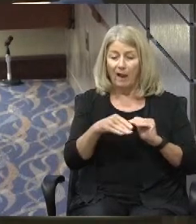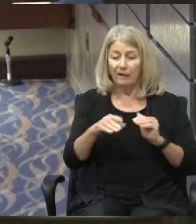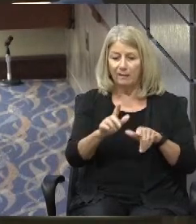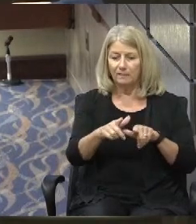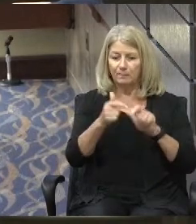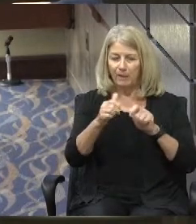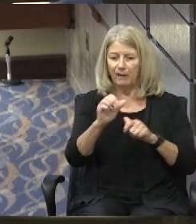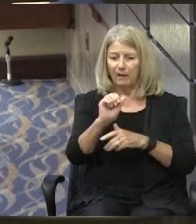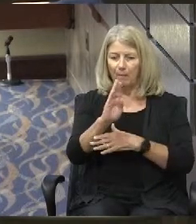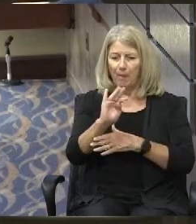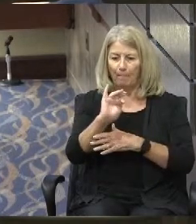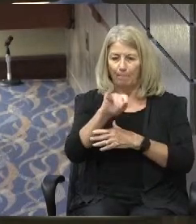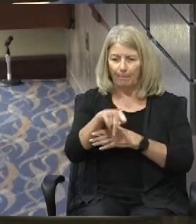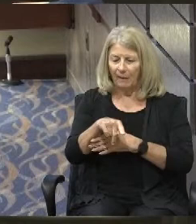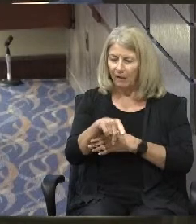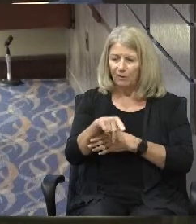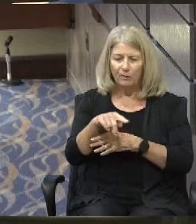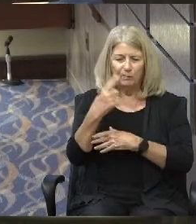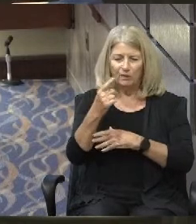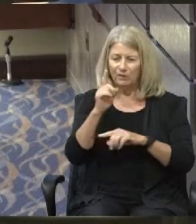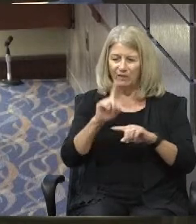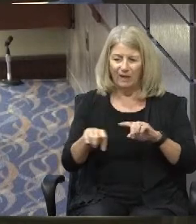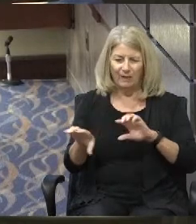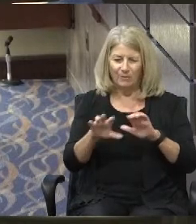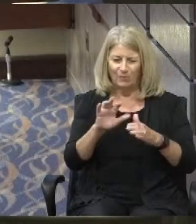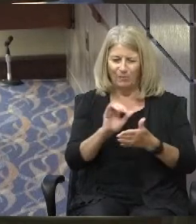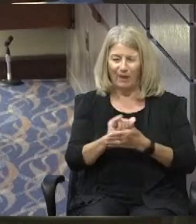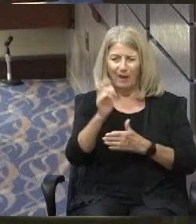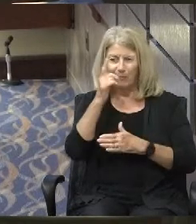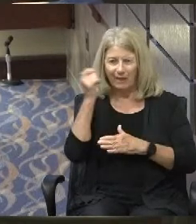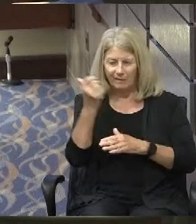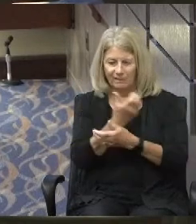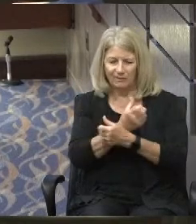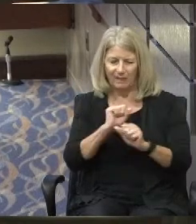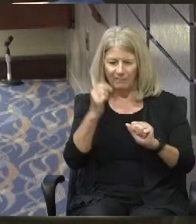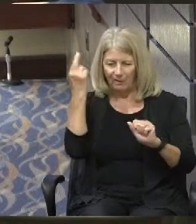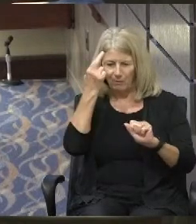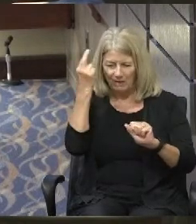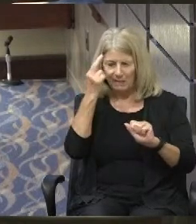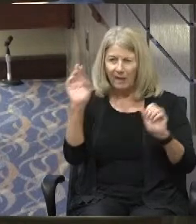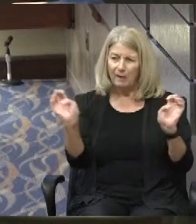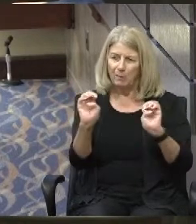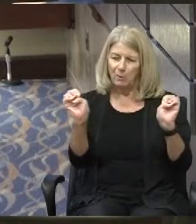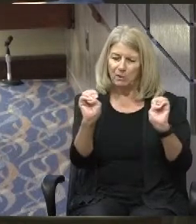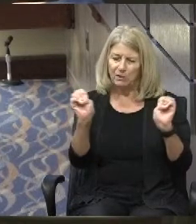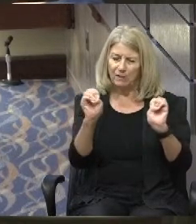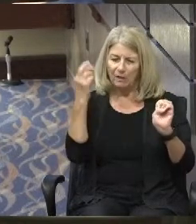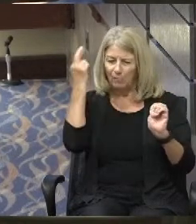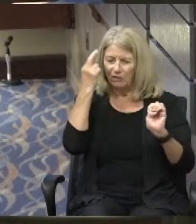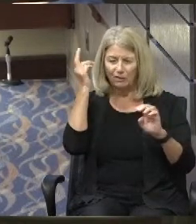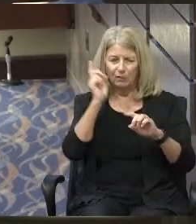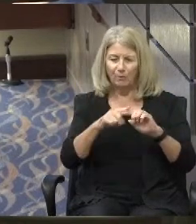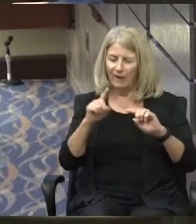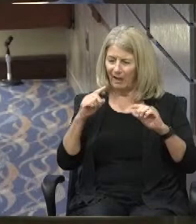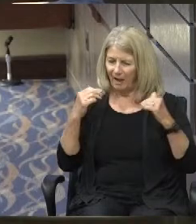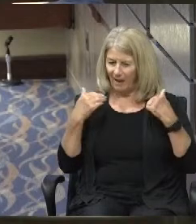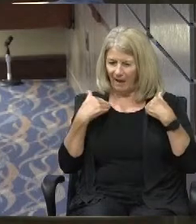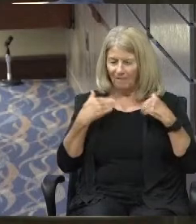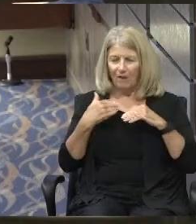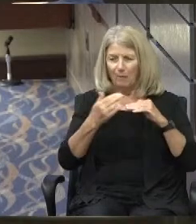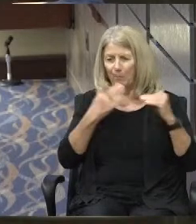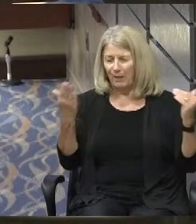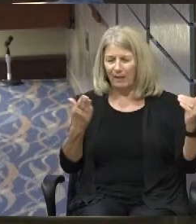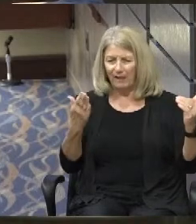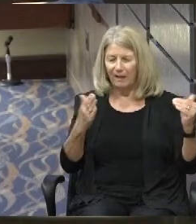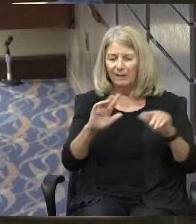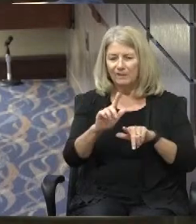that you just can't do that, because of safety reasons and emergency reasons. You can't have a giant speed bump in the middle of Lake Air. But I